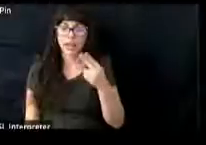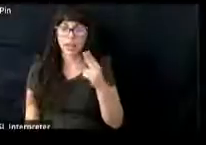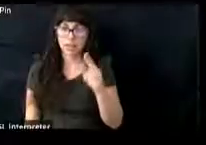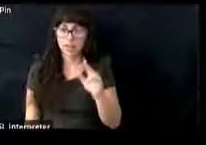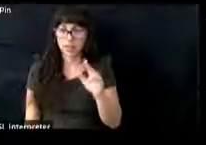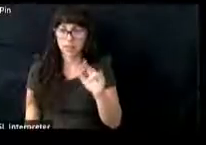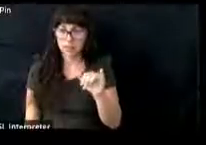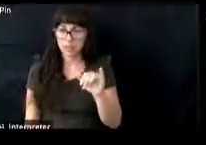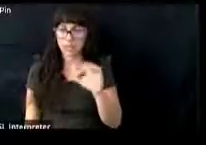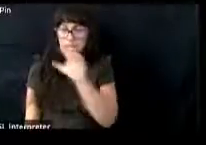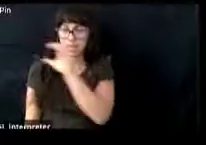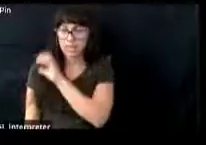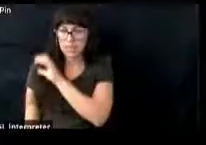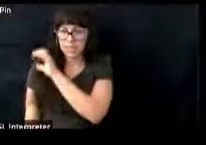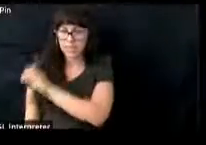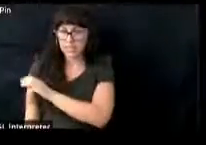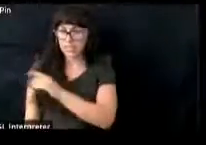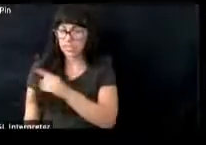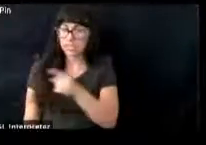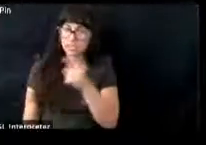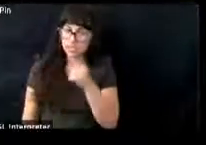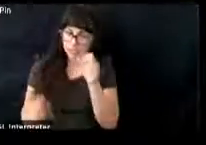Healthy Clinic, ¿qué dijo?